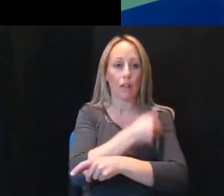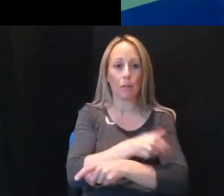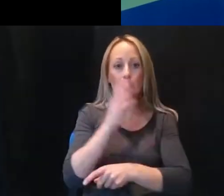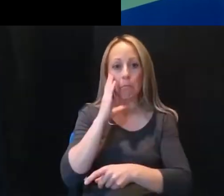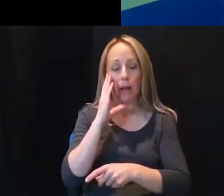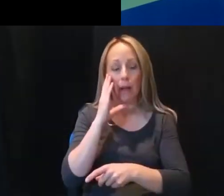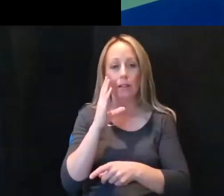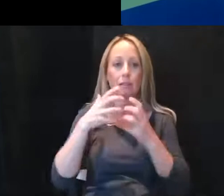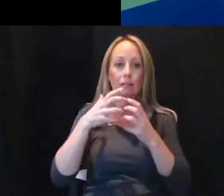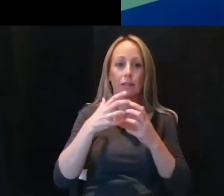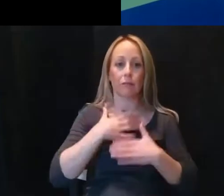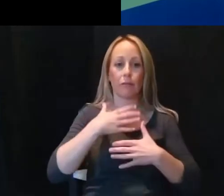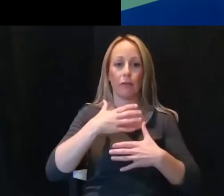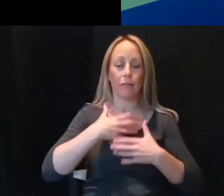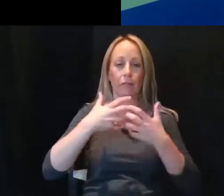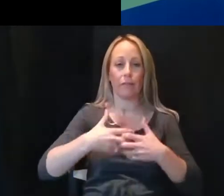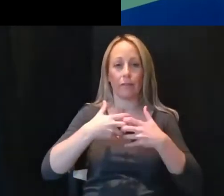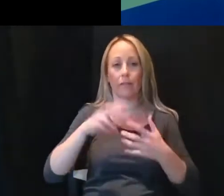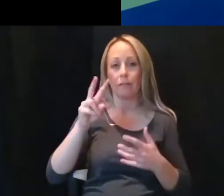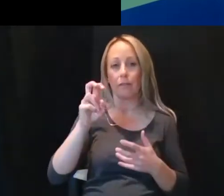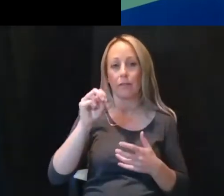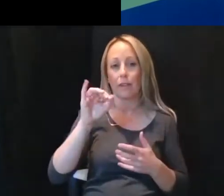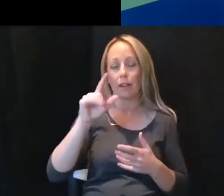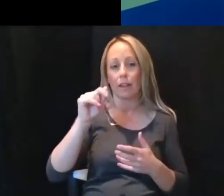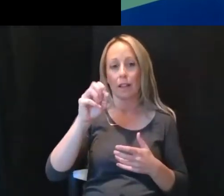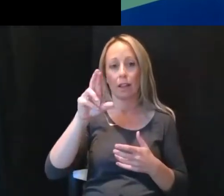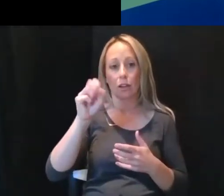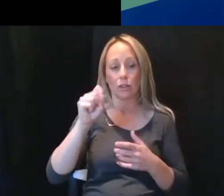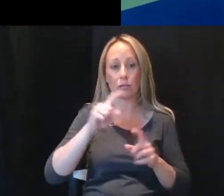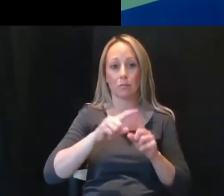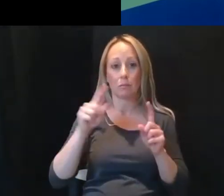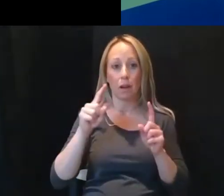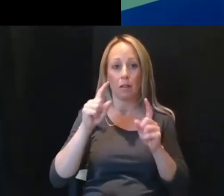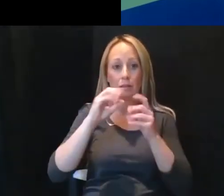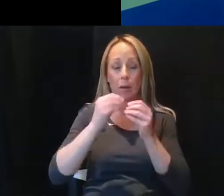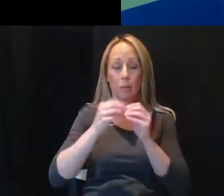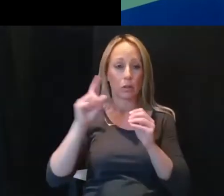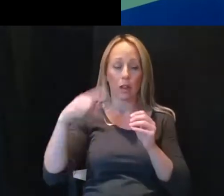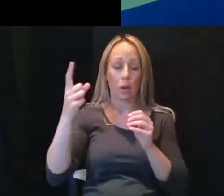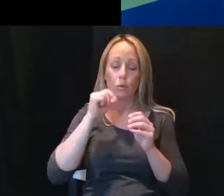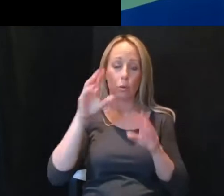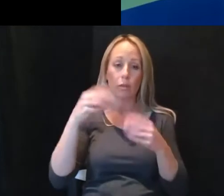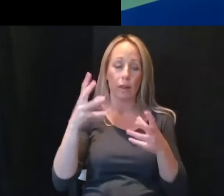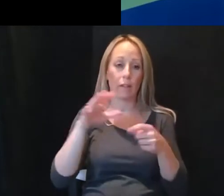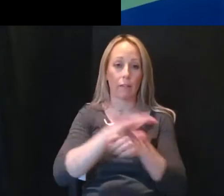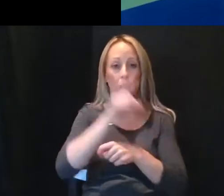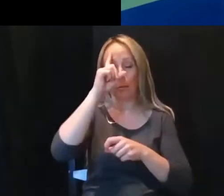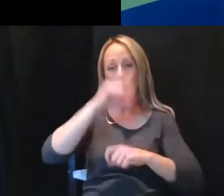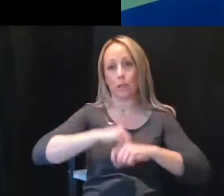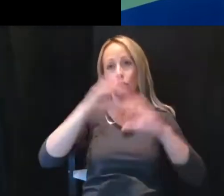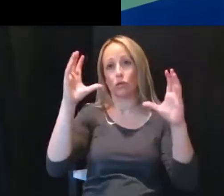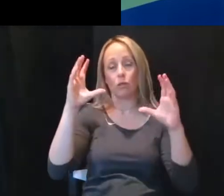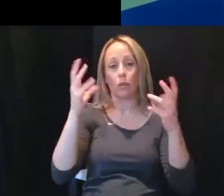and many other data points. However, numbers alone don't provide us a full picture of the pandemic in our